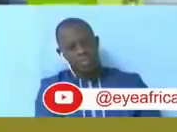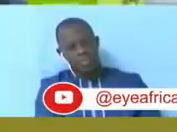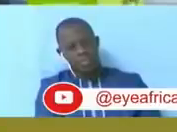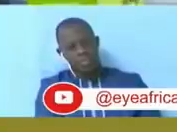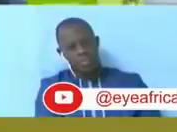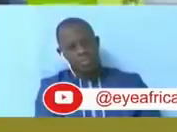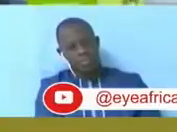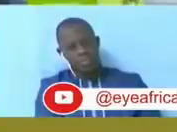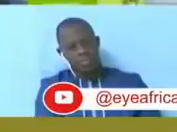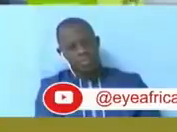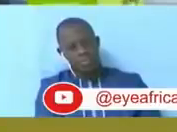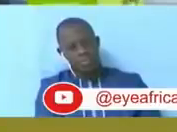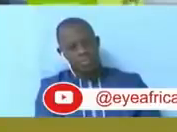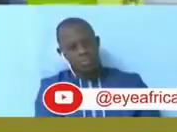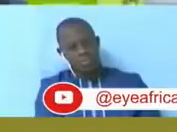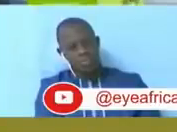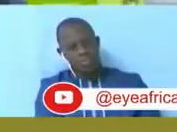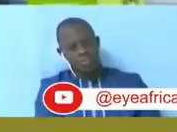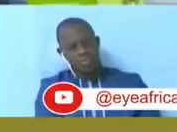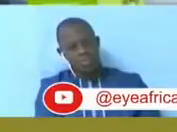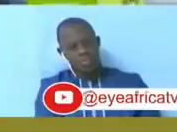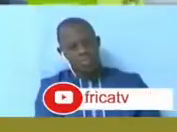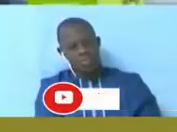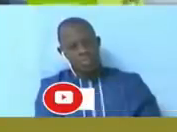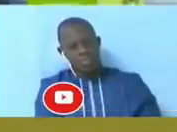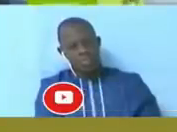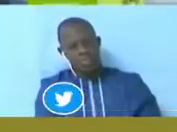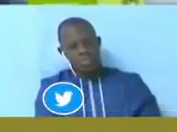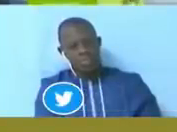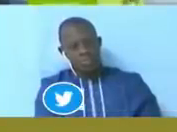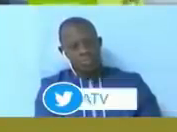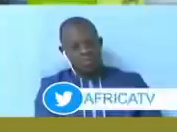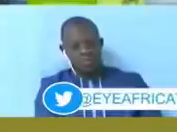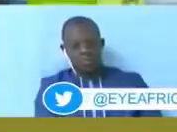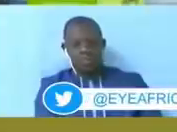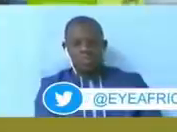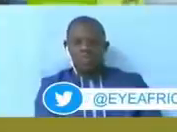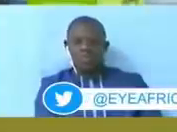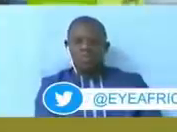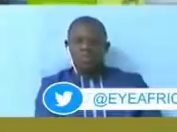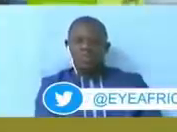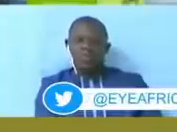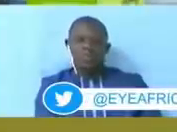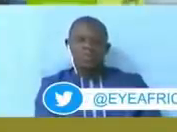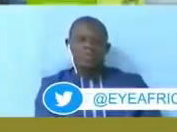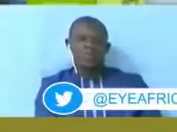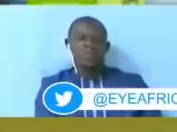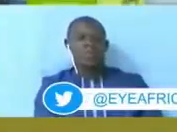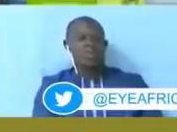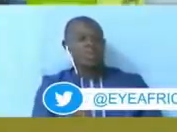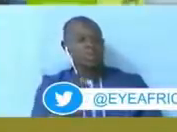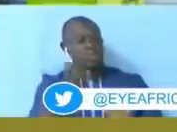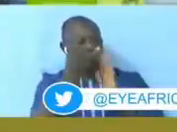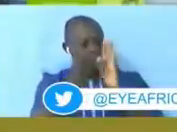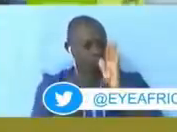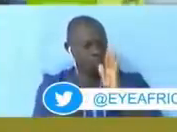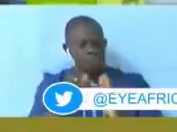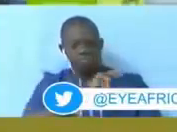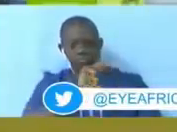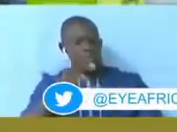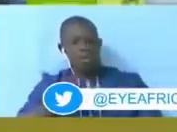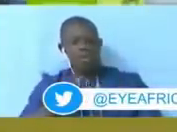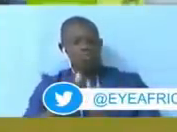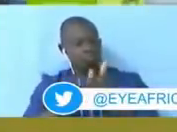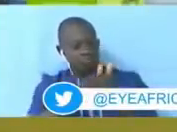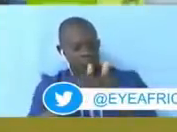akuonyi koma. So that was the issue. I didn't want to pursue the issue any further because it